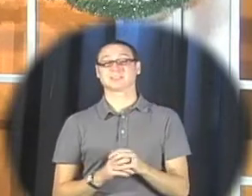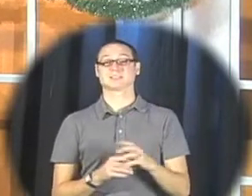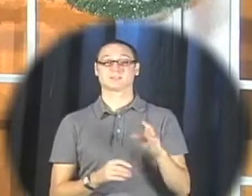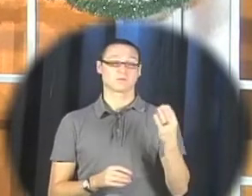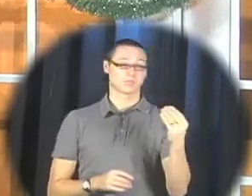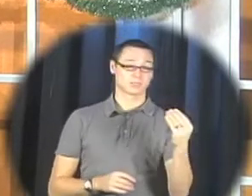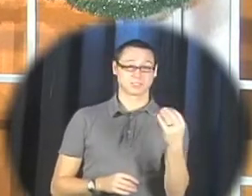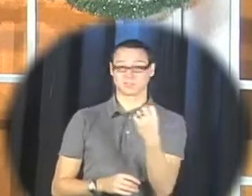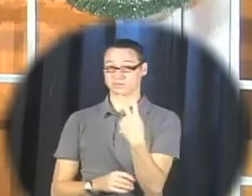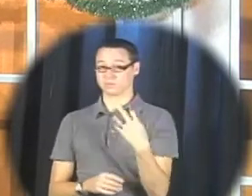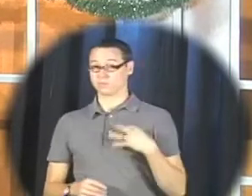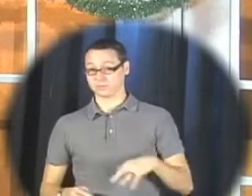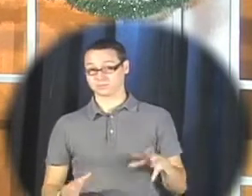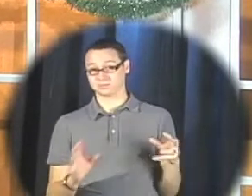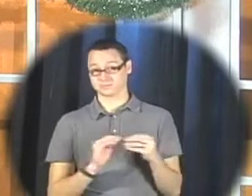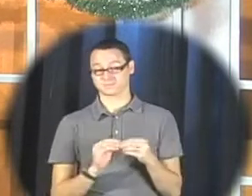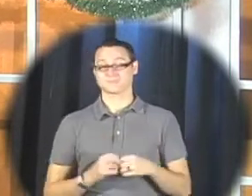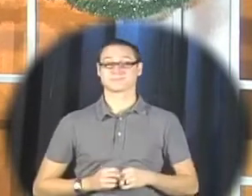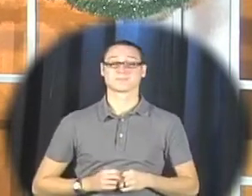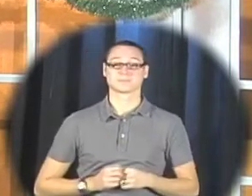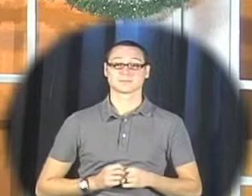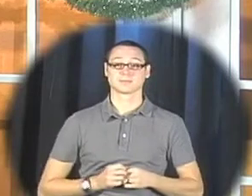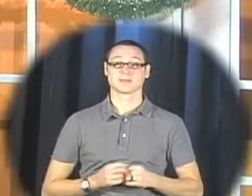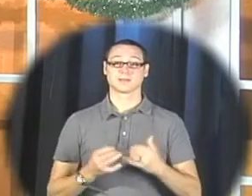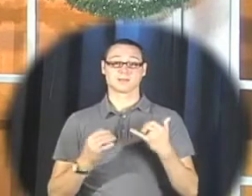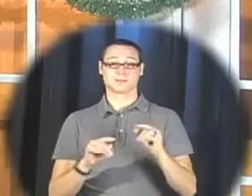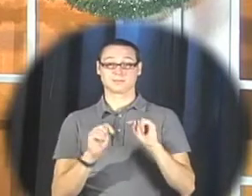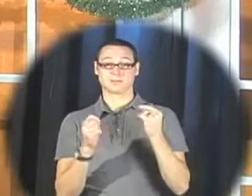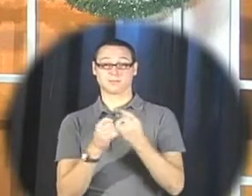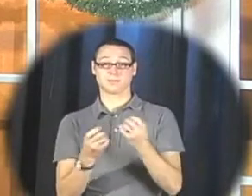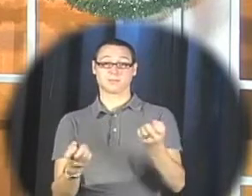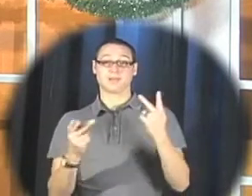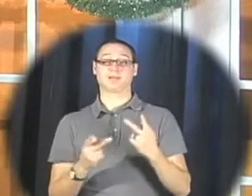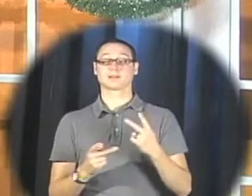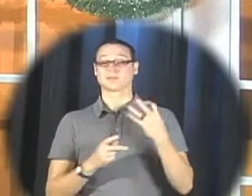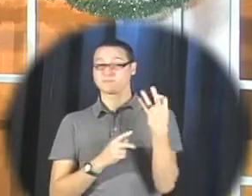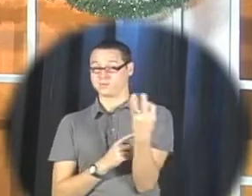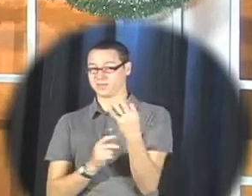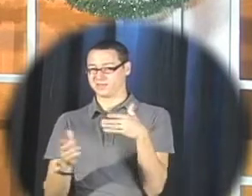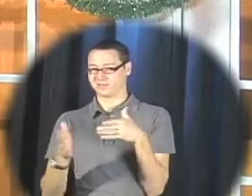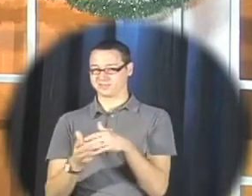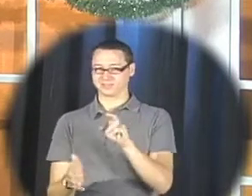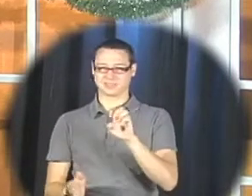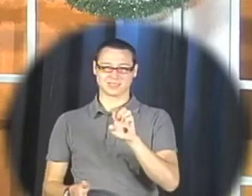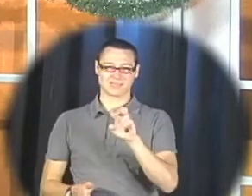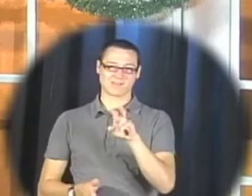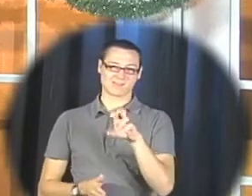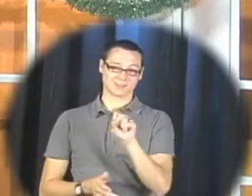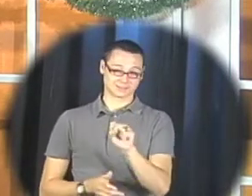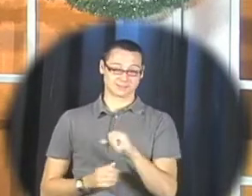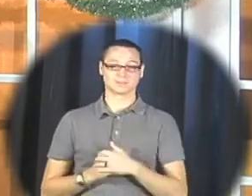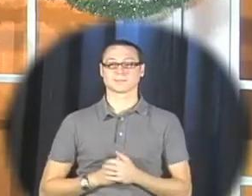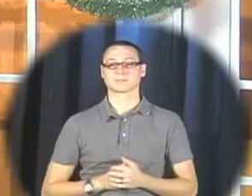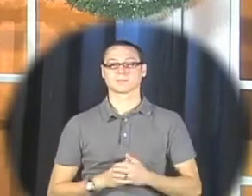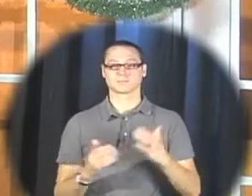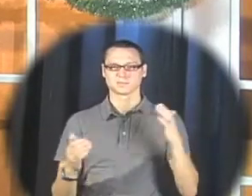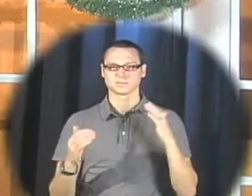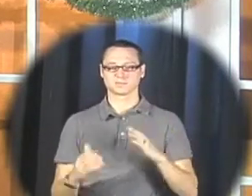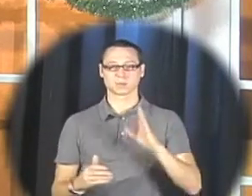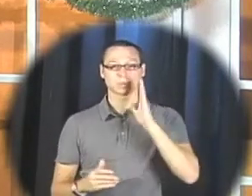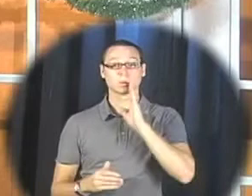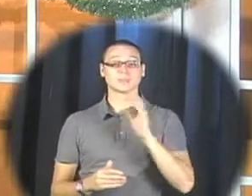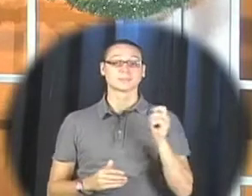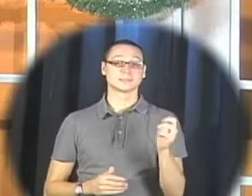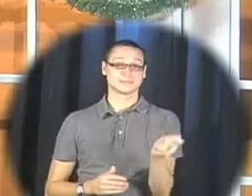12 points respectively. The teams returned to the reservation on Friday to face Evans High. There will be a tennis meeting right after